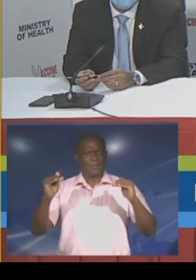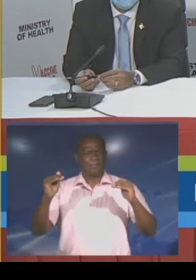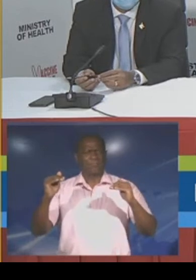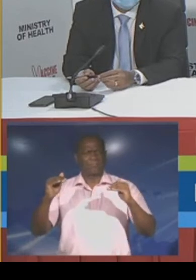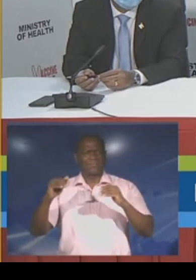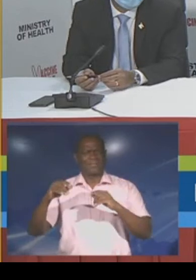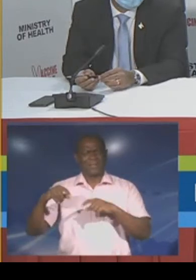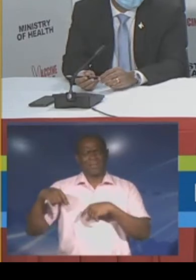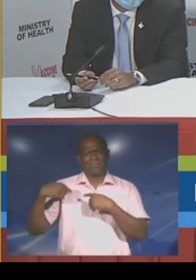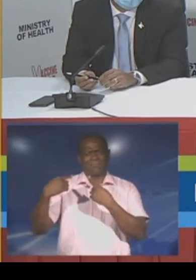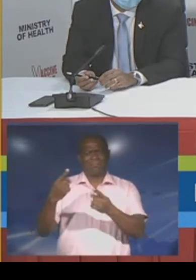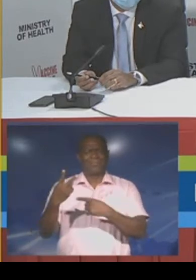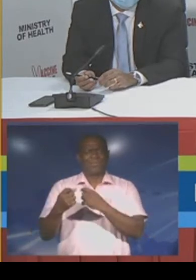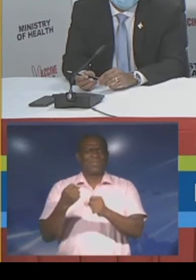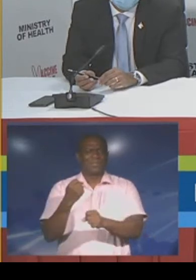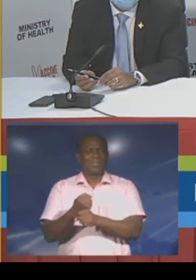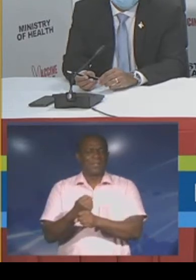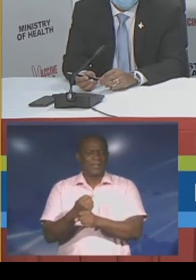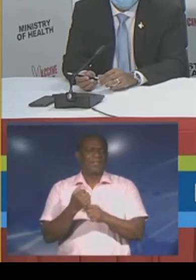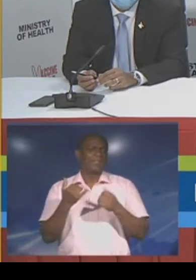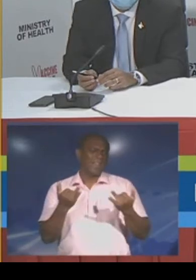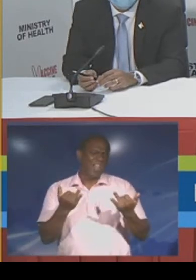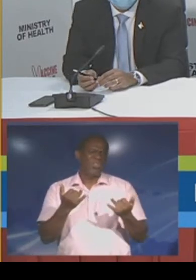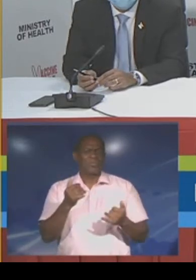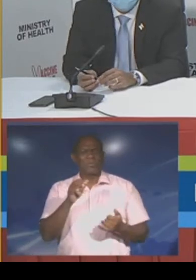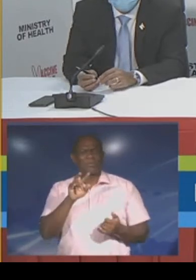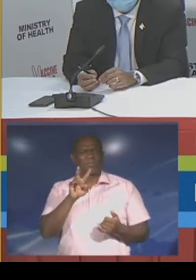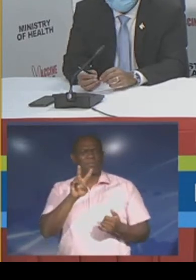basically 57% men, 43% women.